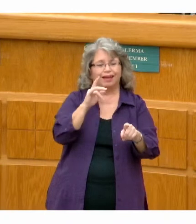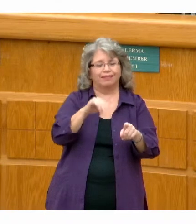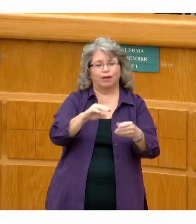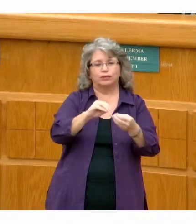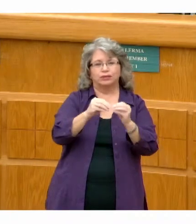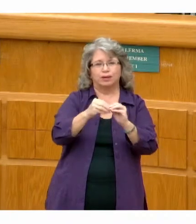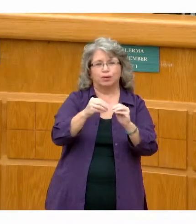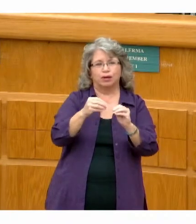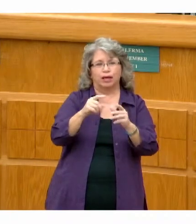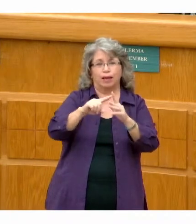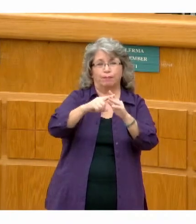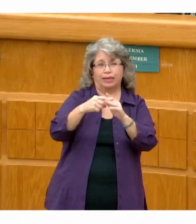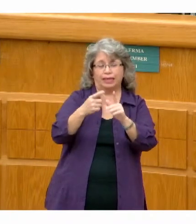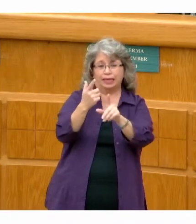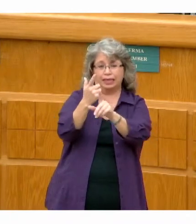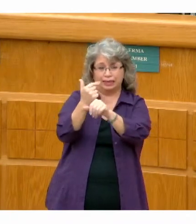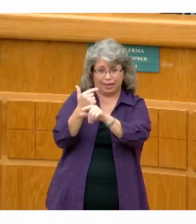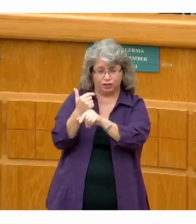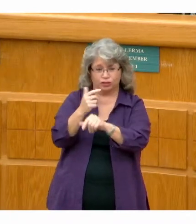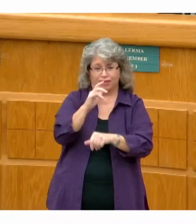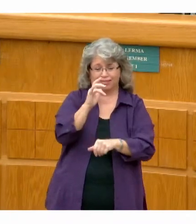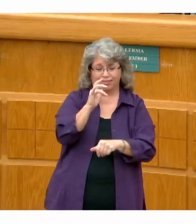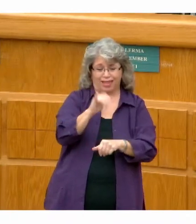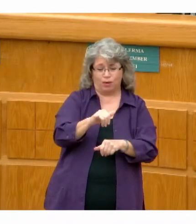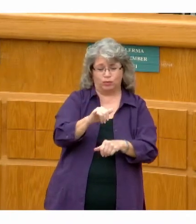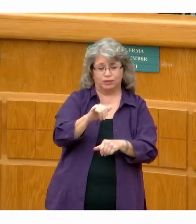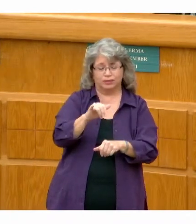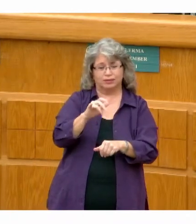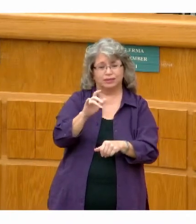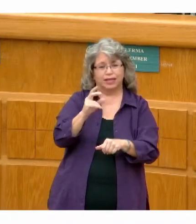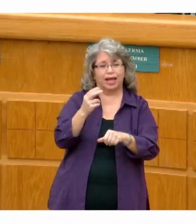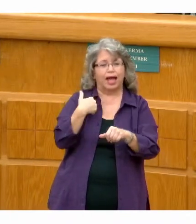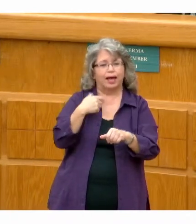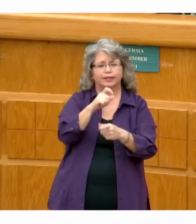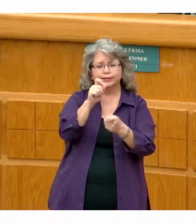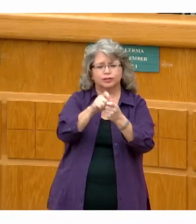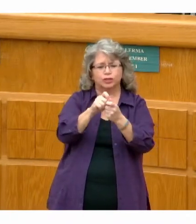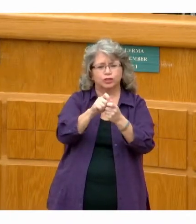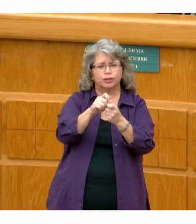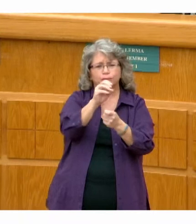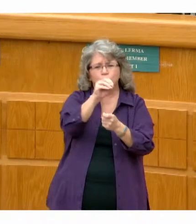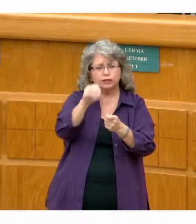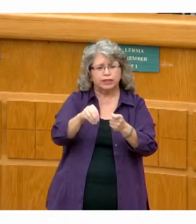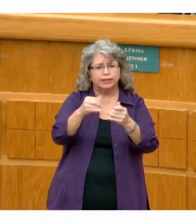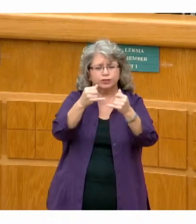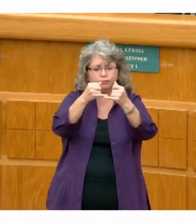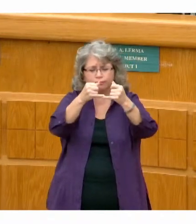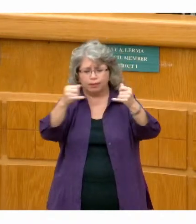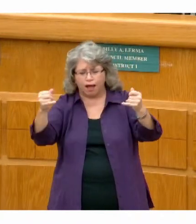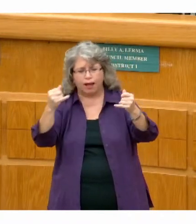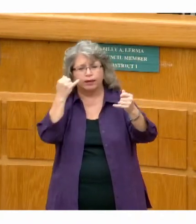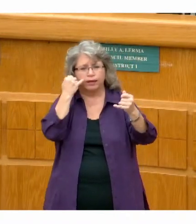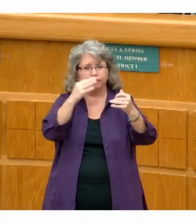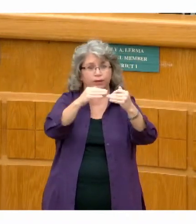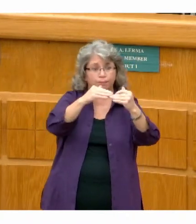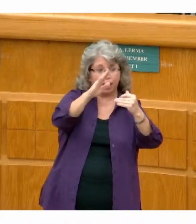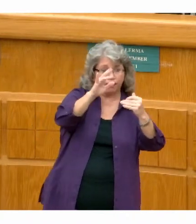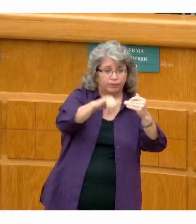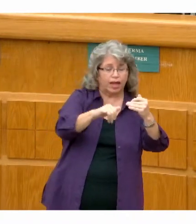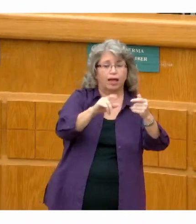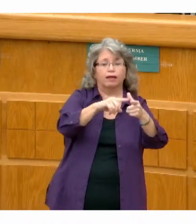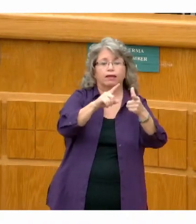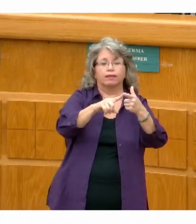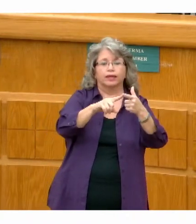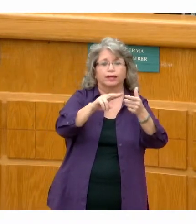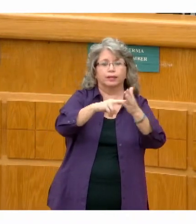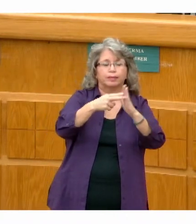beginning of last year may have shut down businesses or rolled them back to 50%. 15% was that magic number.